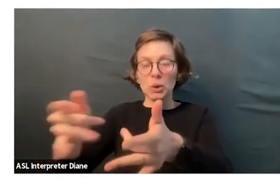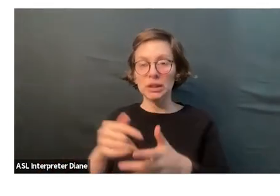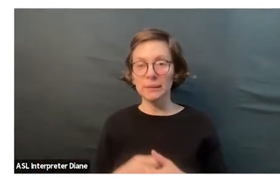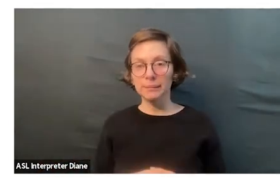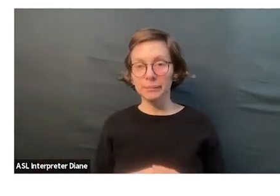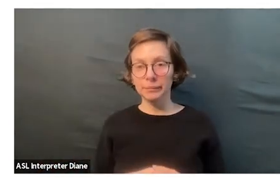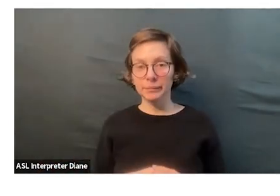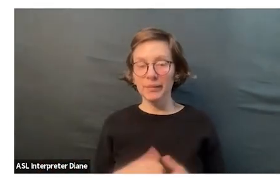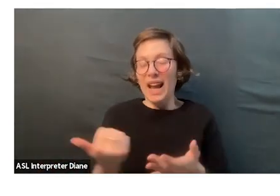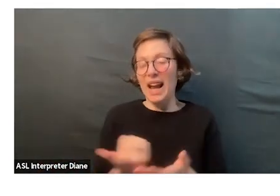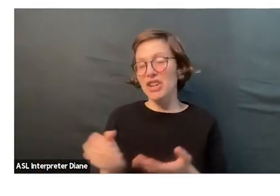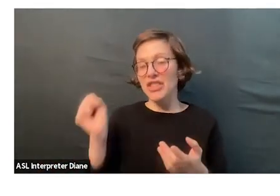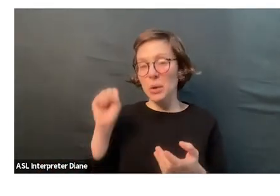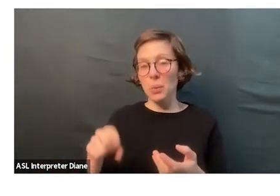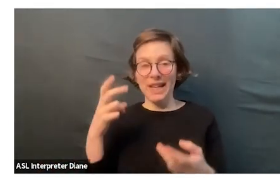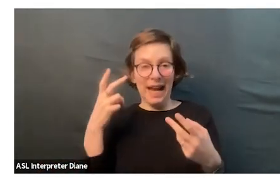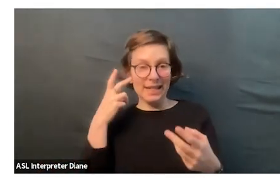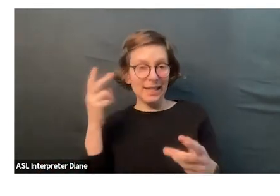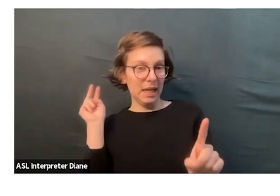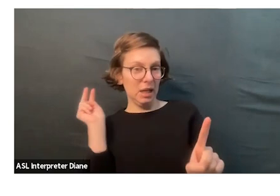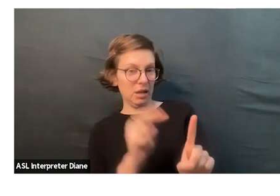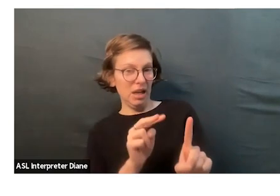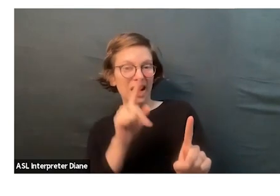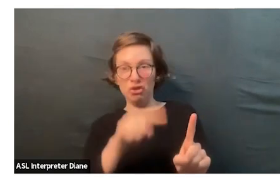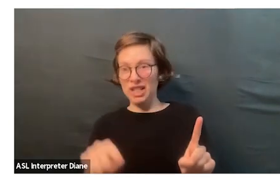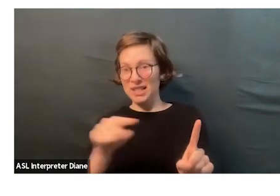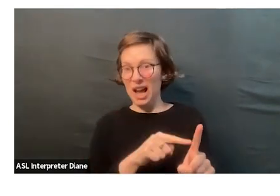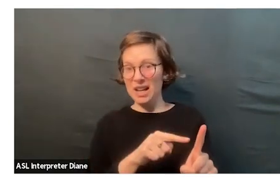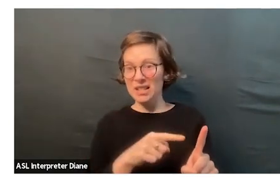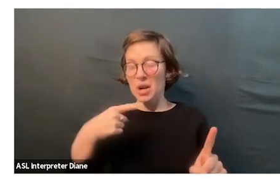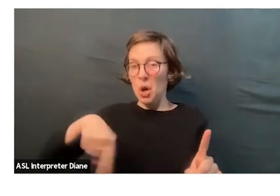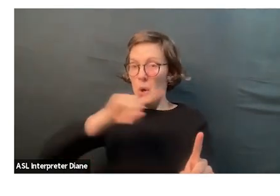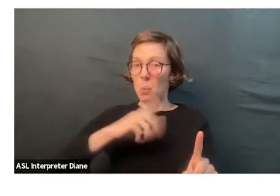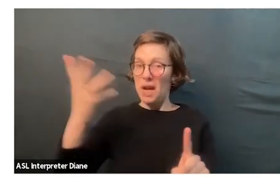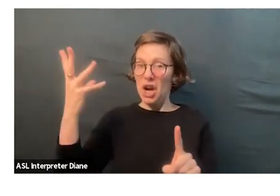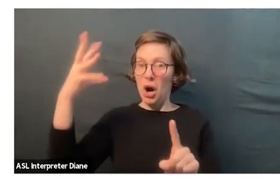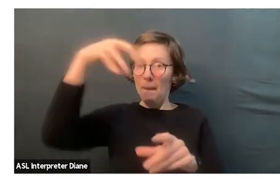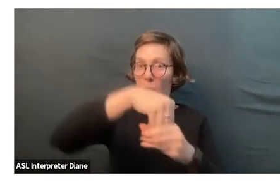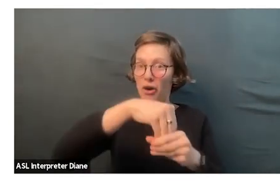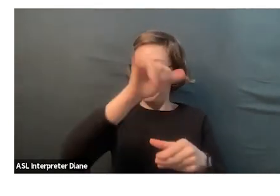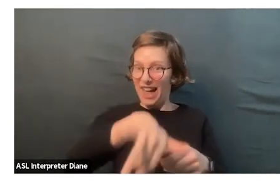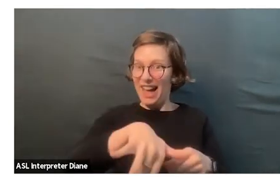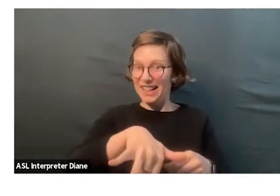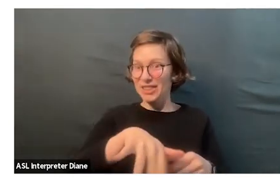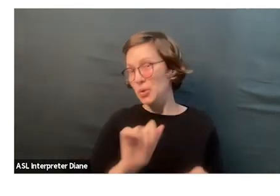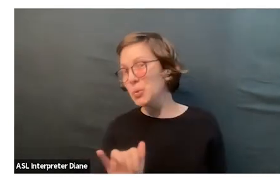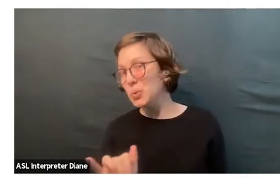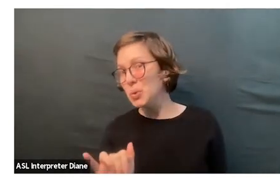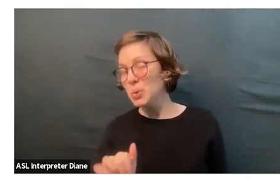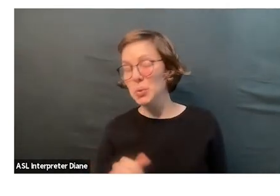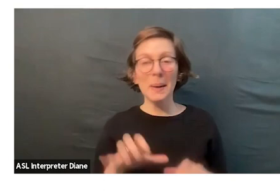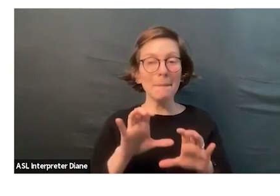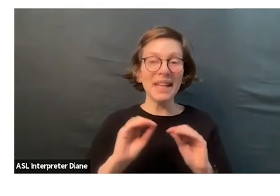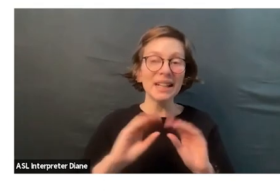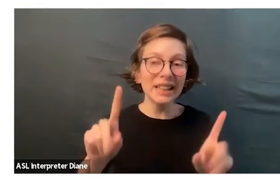the starting place, I think. If I could just add a couple of things. Well, I would just say, I think identifying